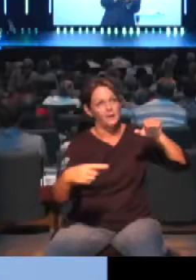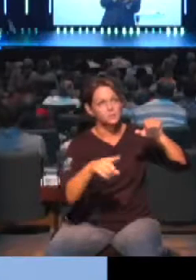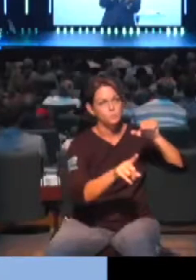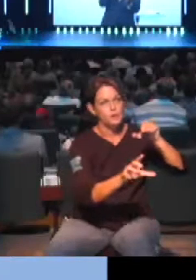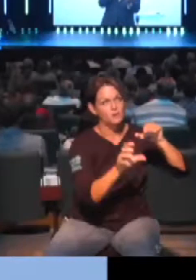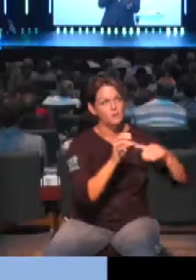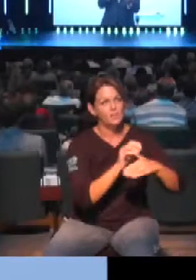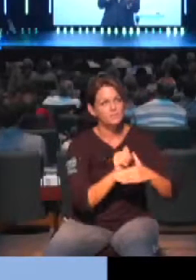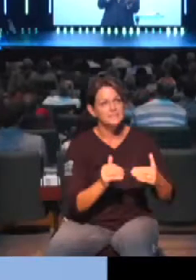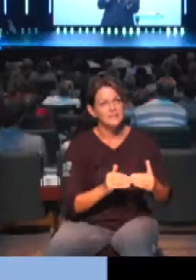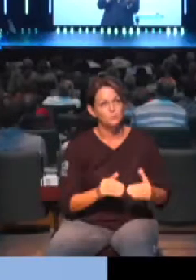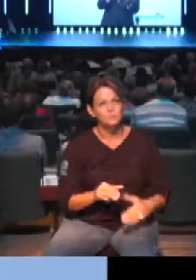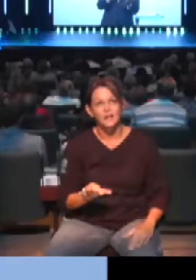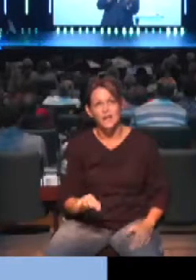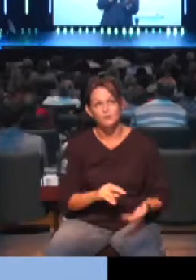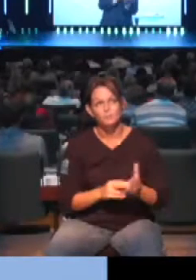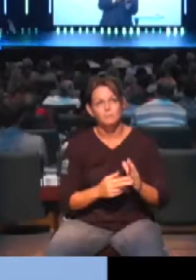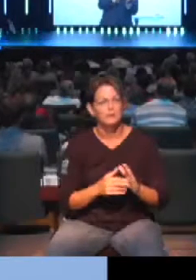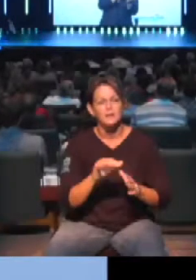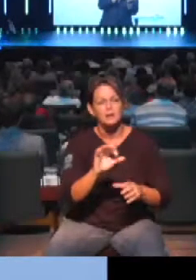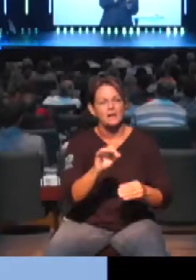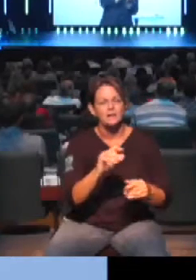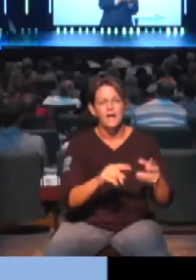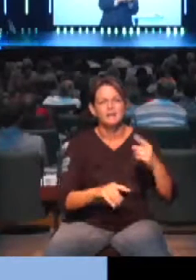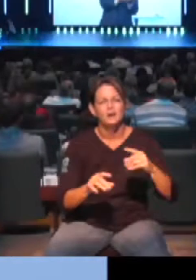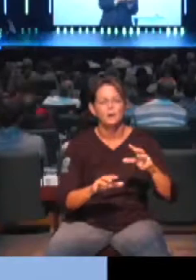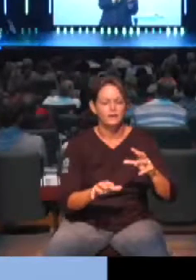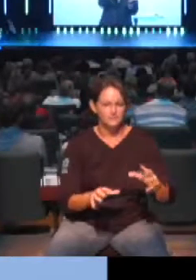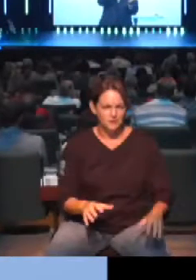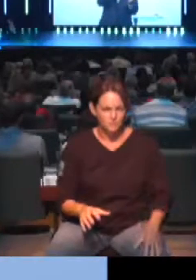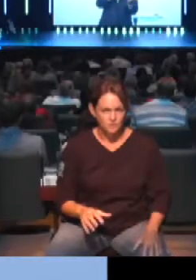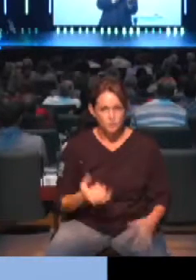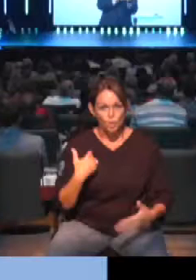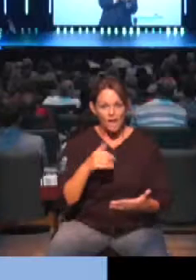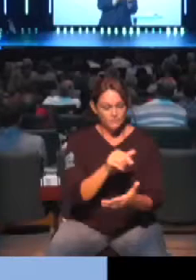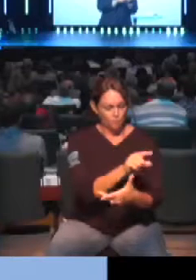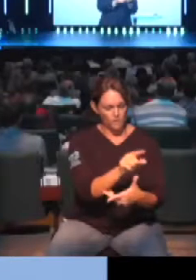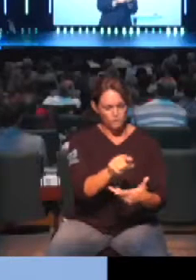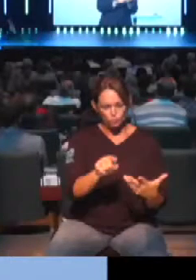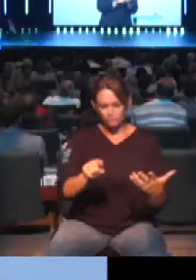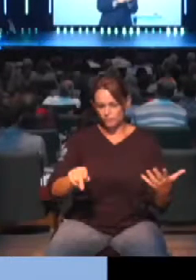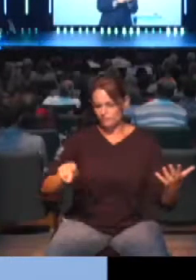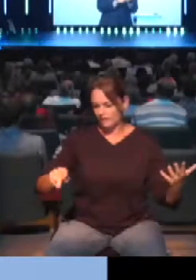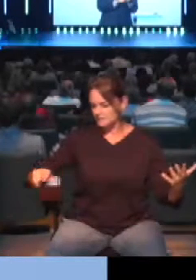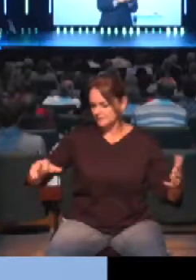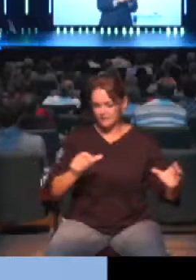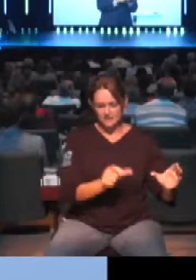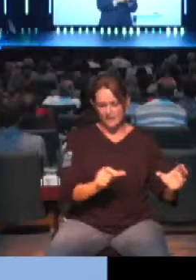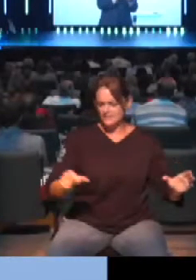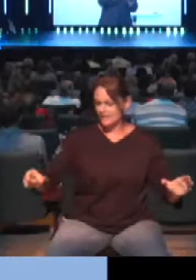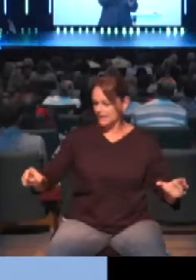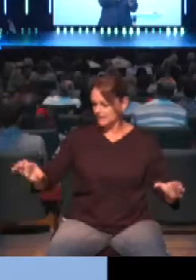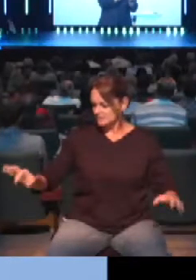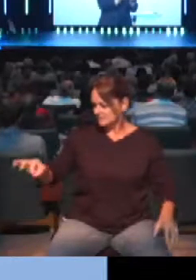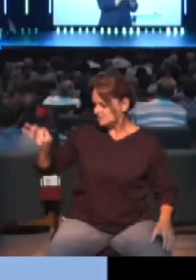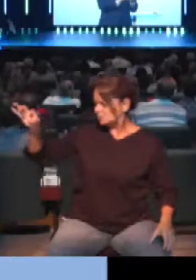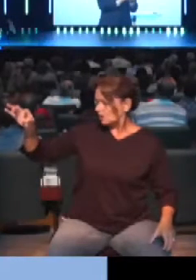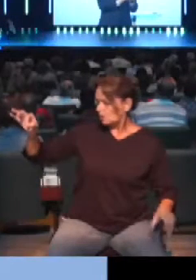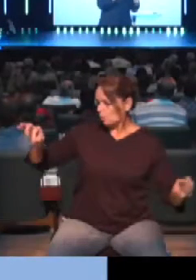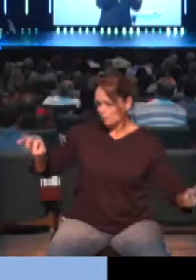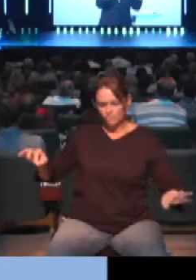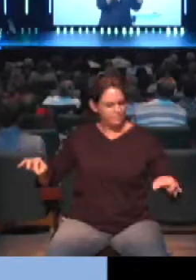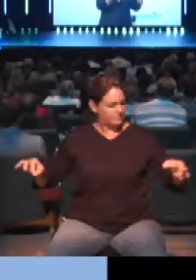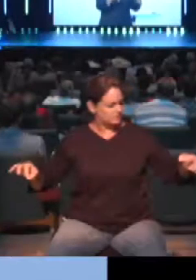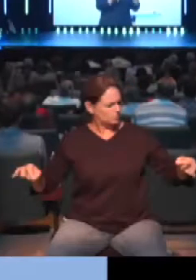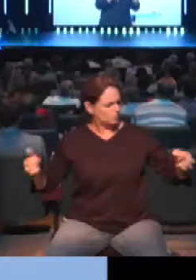right? But how do you know which $100 bill? You have 10 of them. How do you know which one is the tithe? Okay, let me tell you how you know. It's